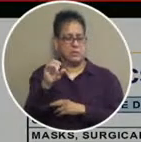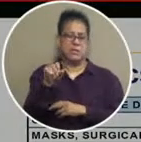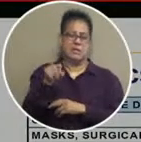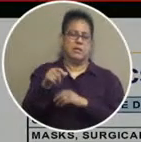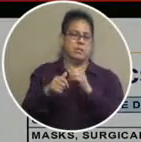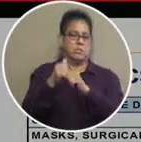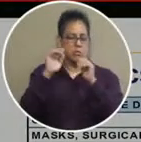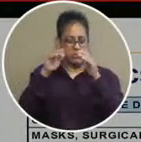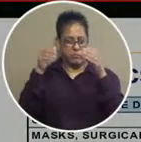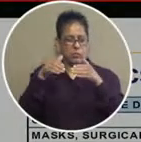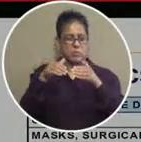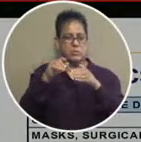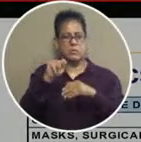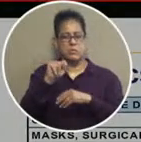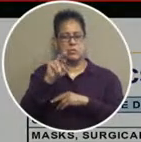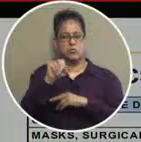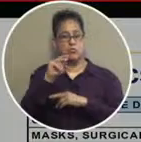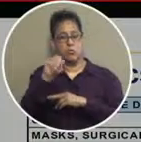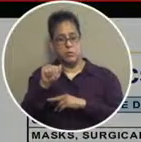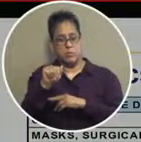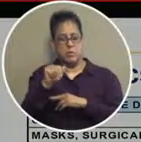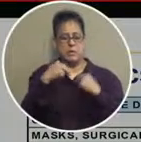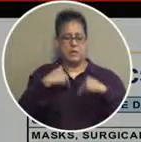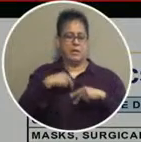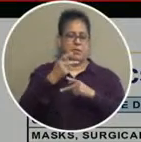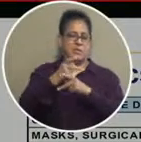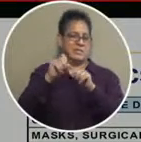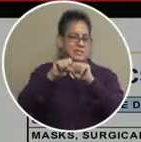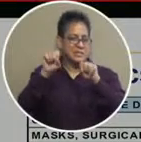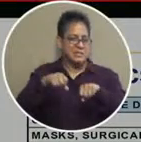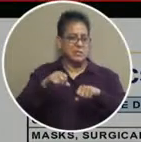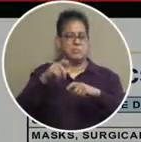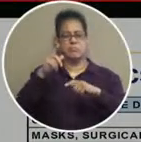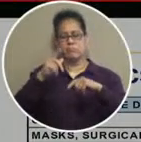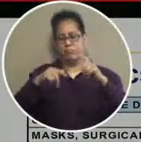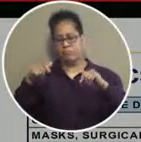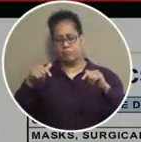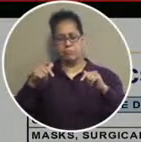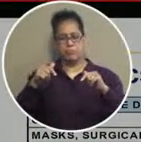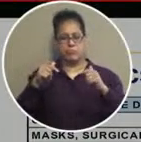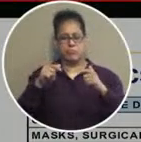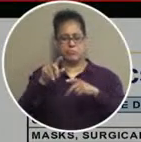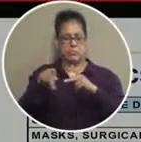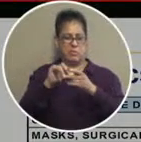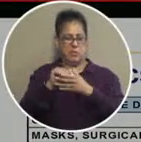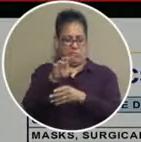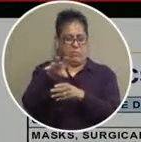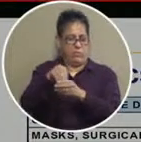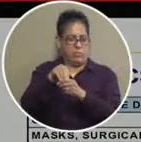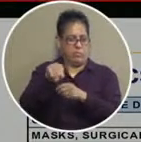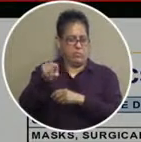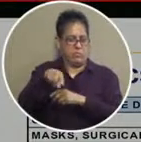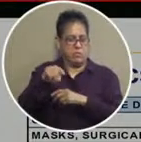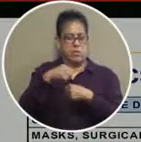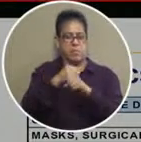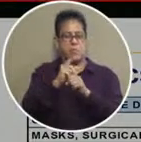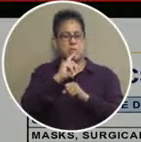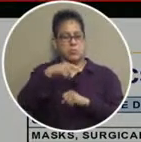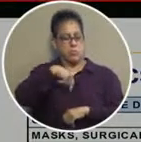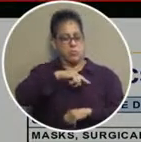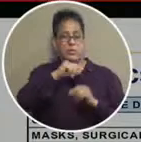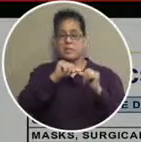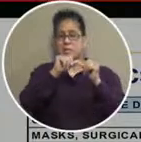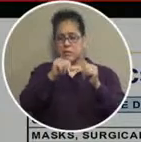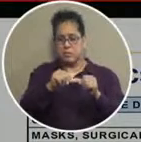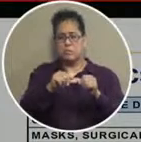focused on trauma and emergency healthcare systems and have a variety of partners that they work with to ensure that we can continue